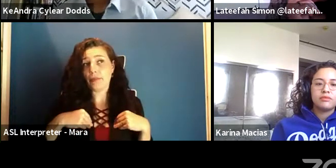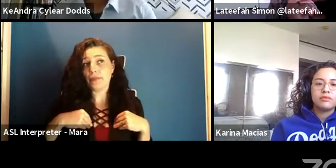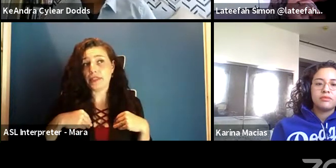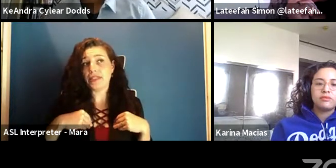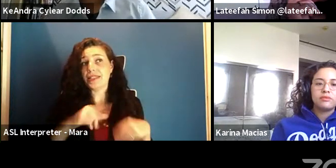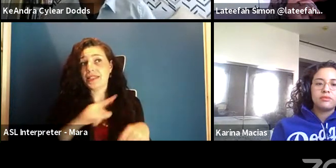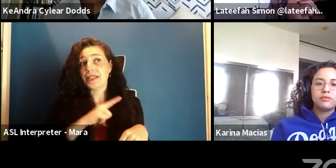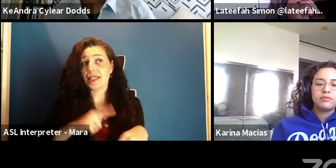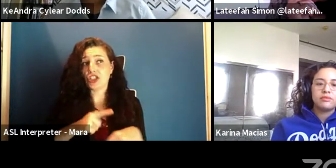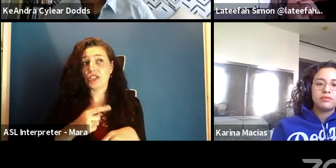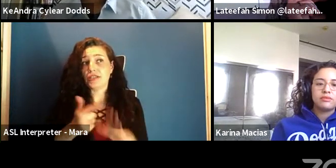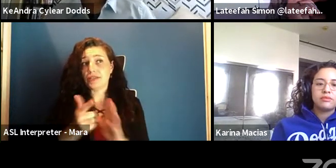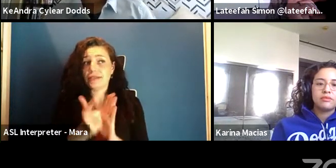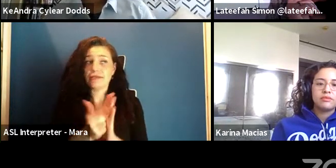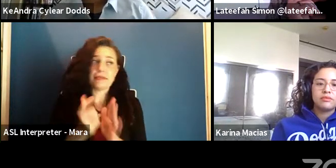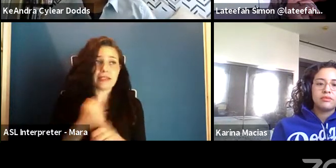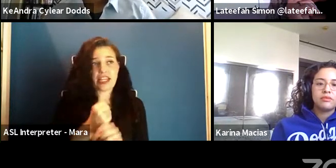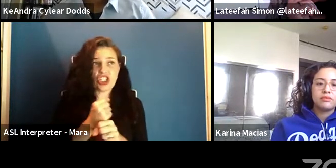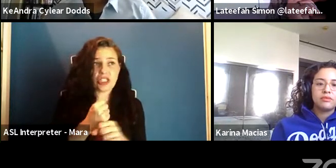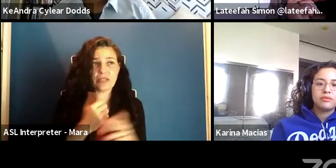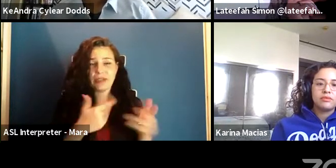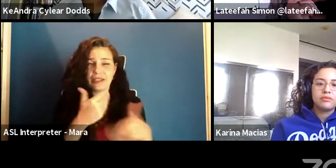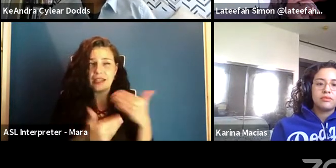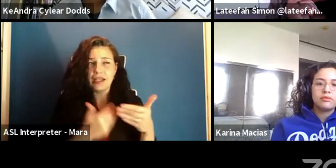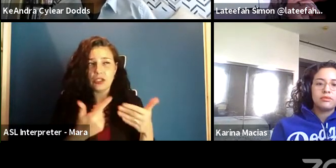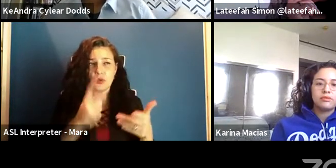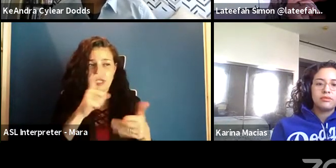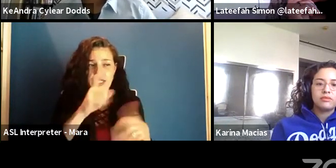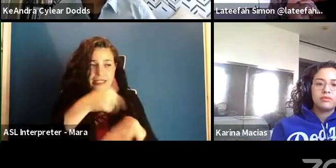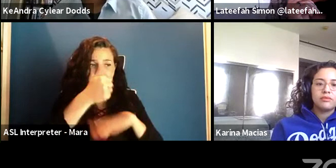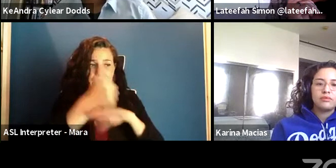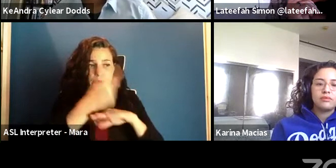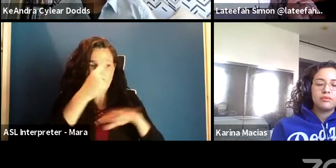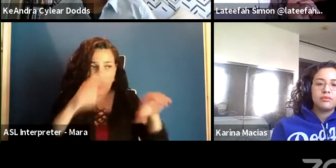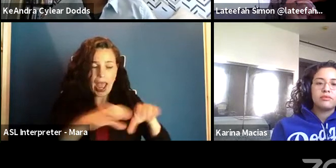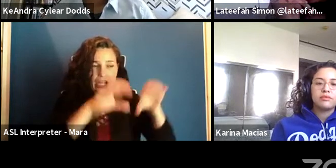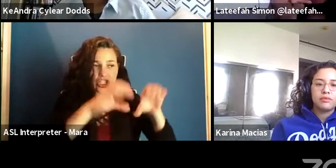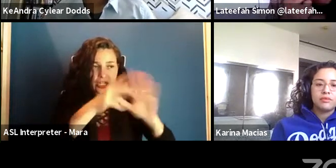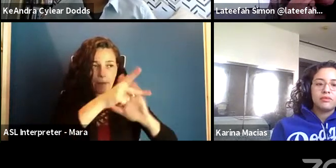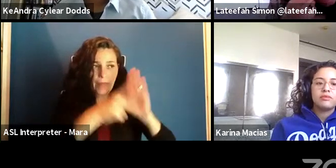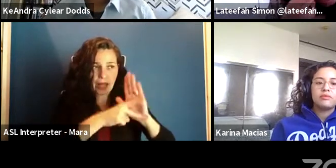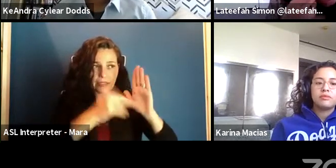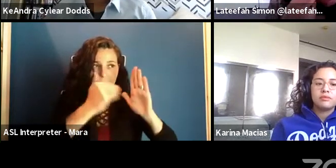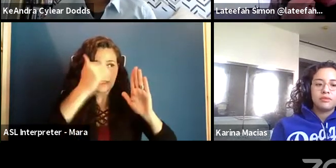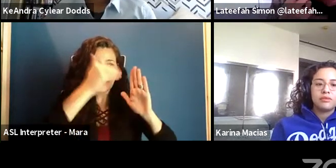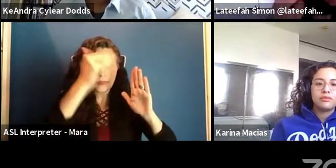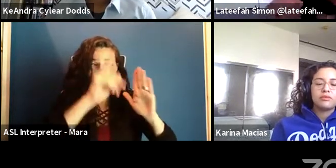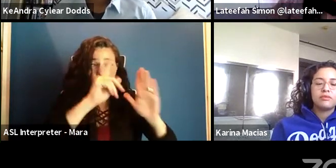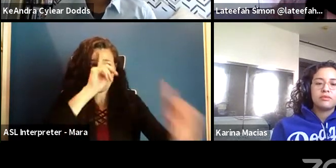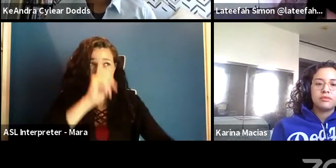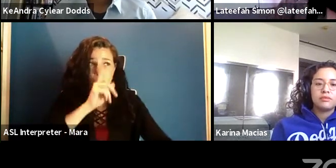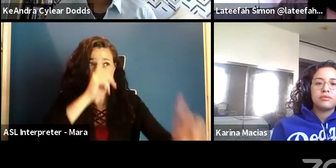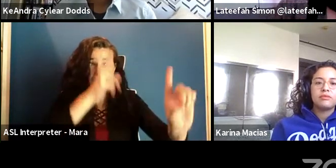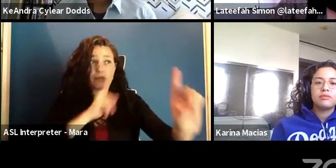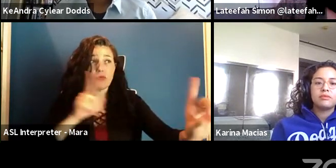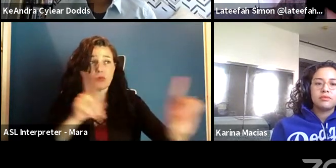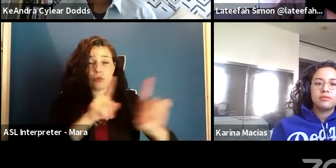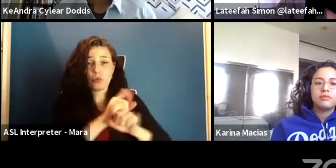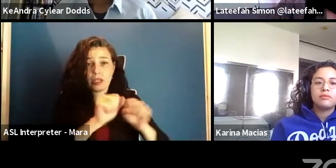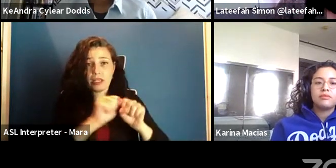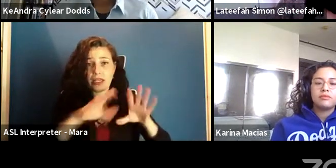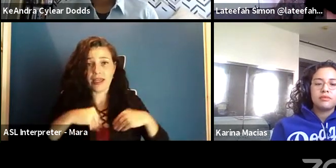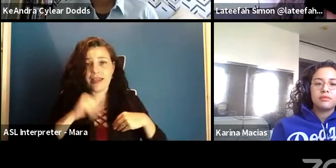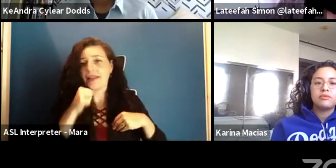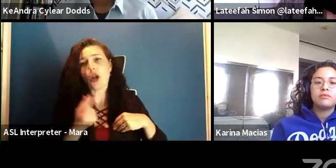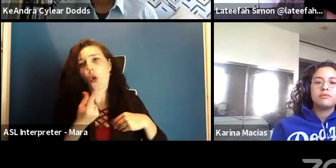that actionable and policy steps are directed to be taken, as opposed to just being like, these are our key